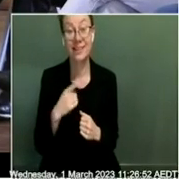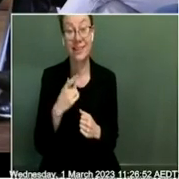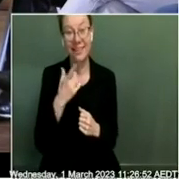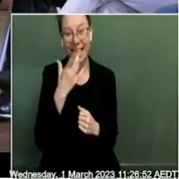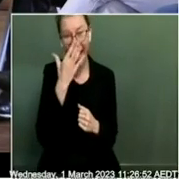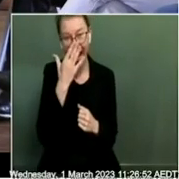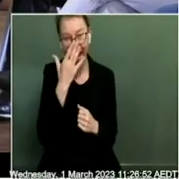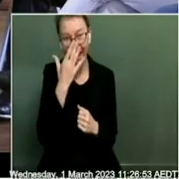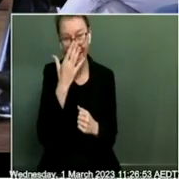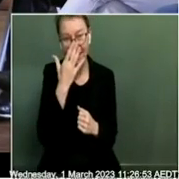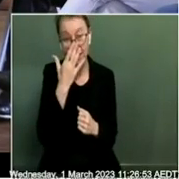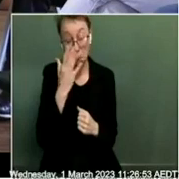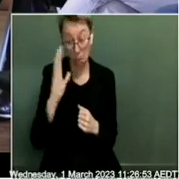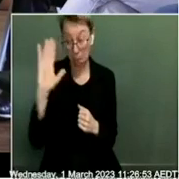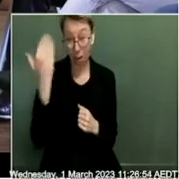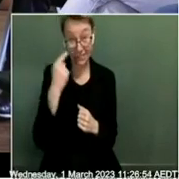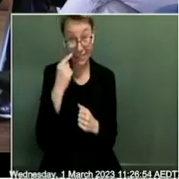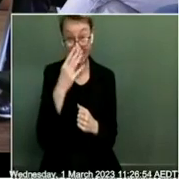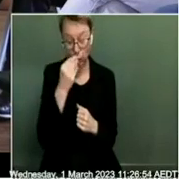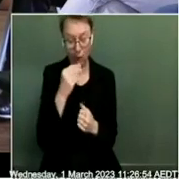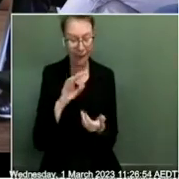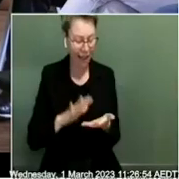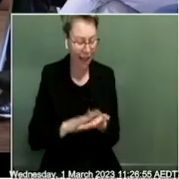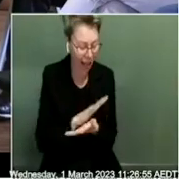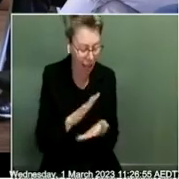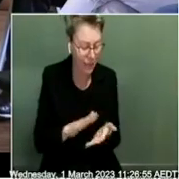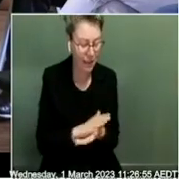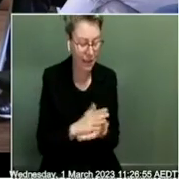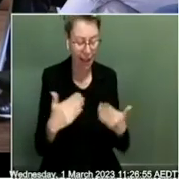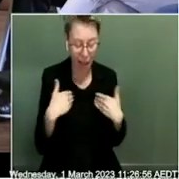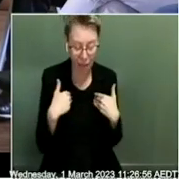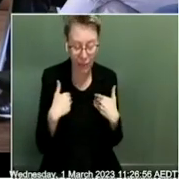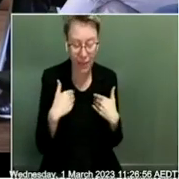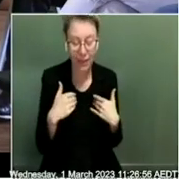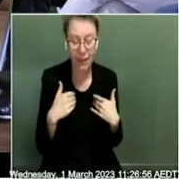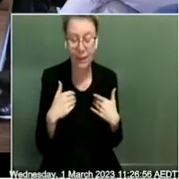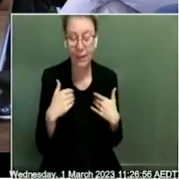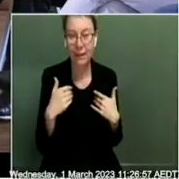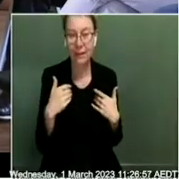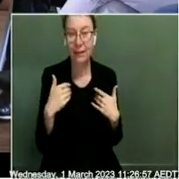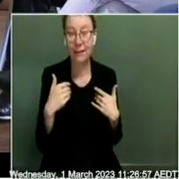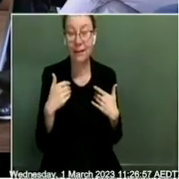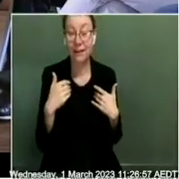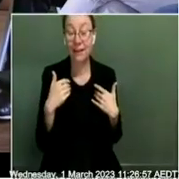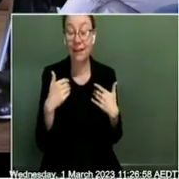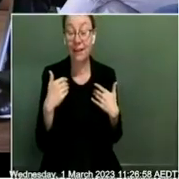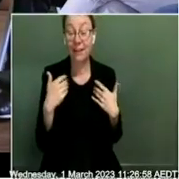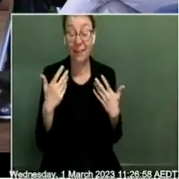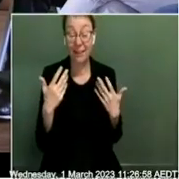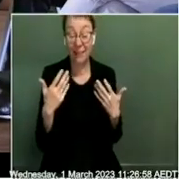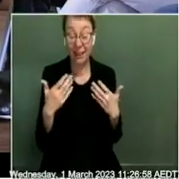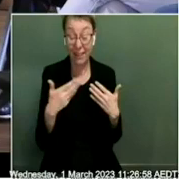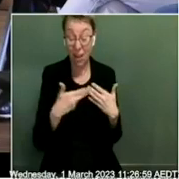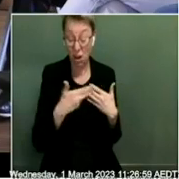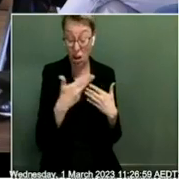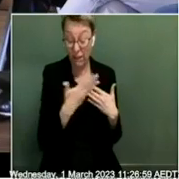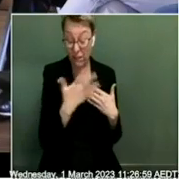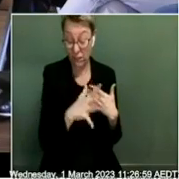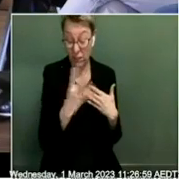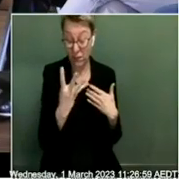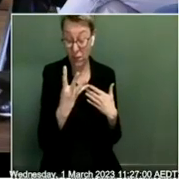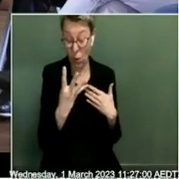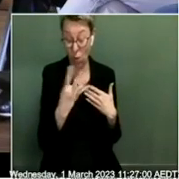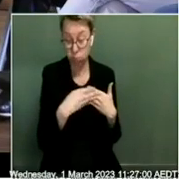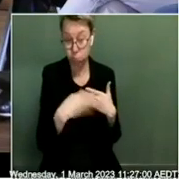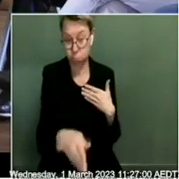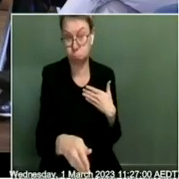from 1954 onwards in that short period of time. And because we want these beautiful photos of our families, and